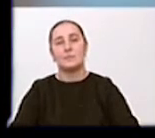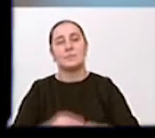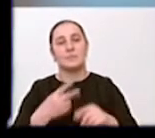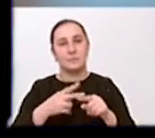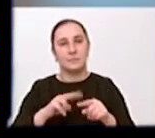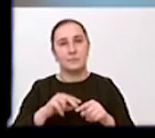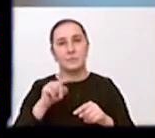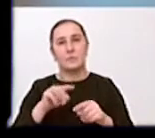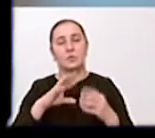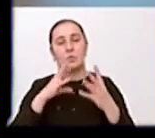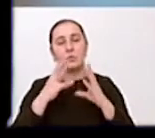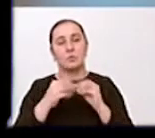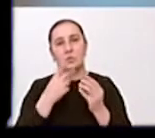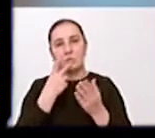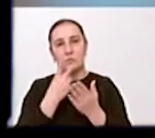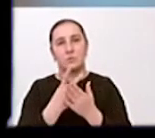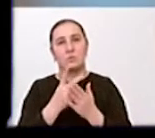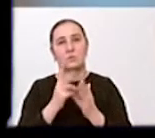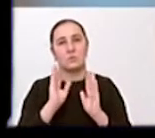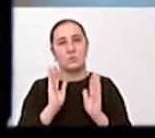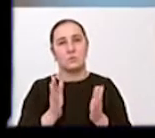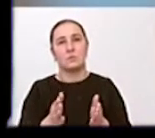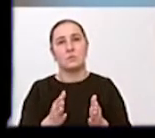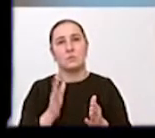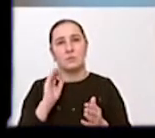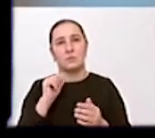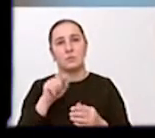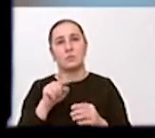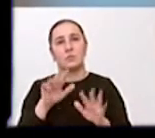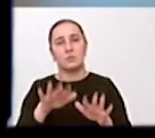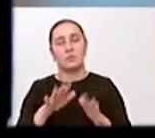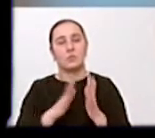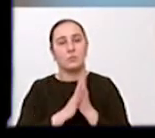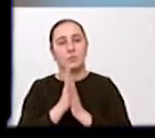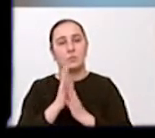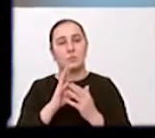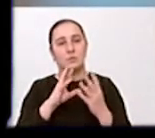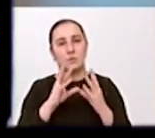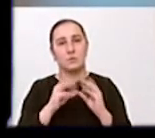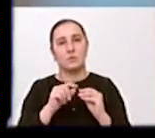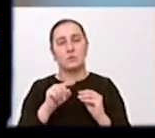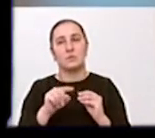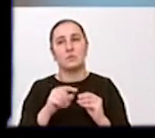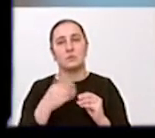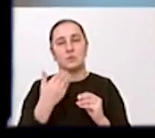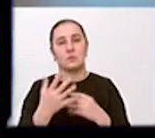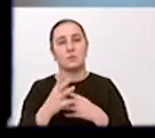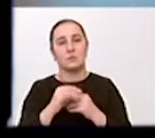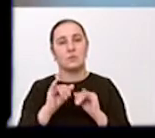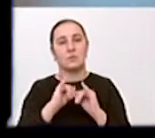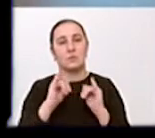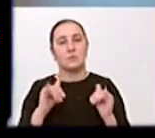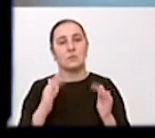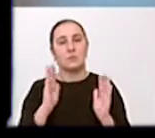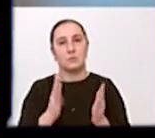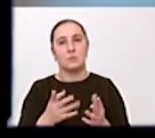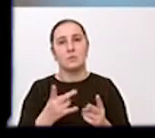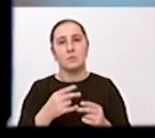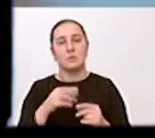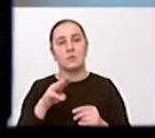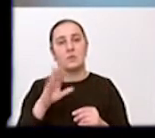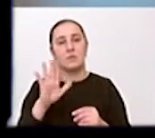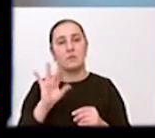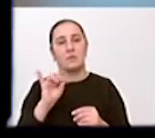endi esa umumiy ko'rinishni ko'rib chiqamiz va bu yerda o'sish jarayonini, demak, sizlar bilan yaratib olishimiz kerak.